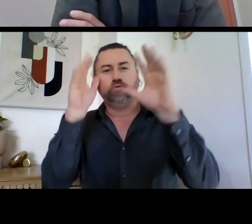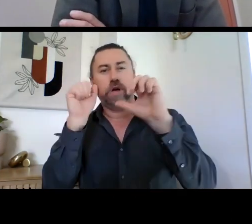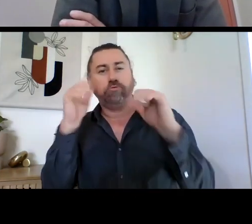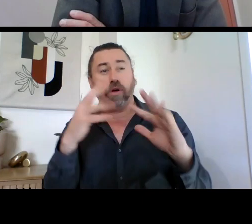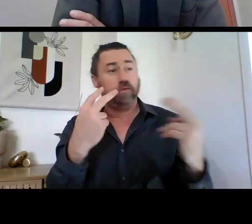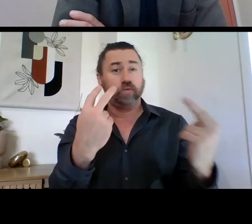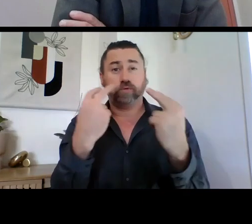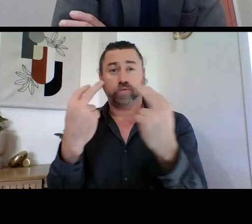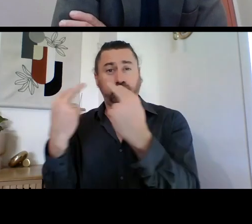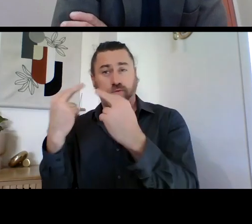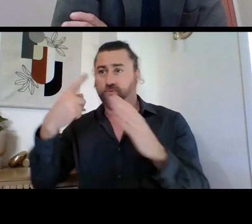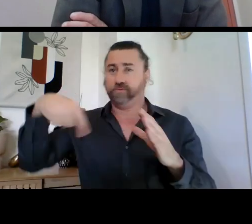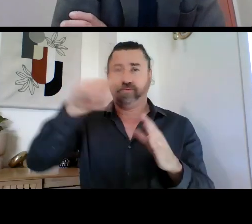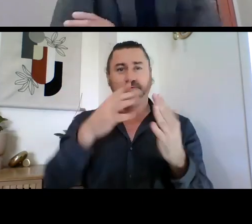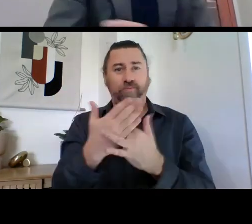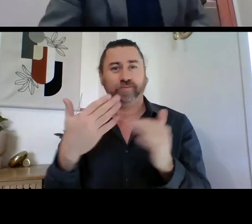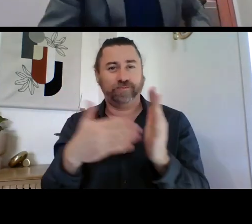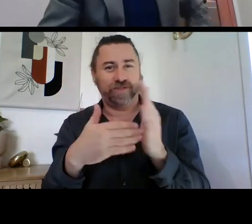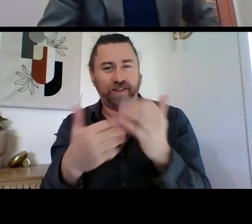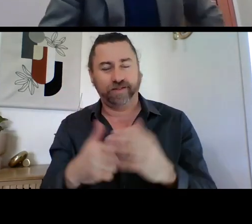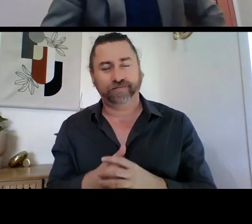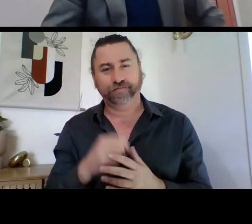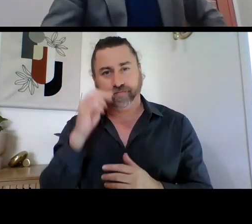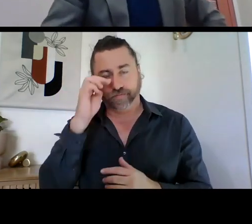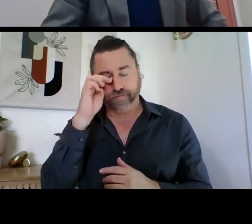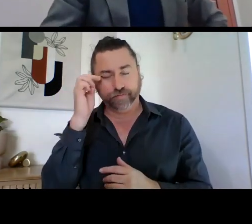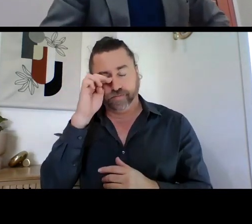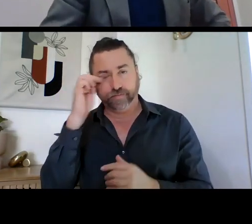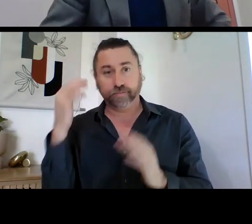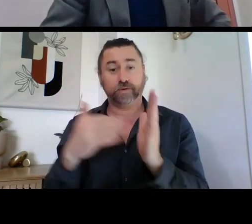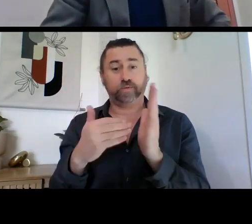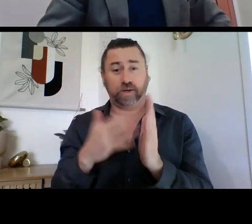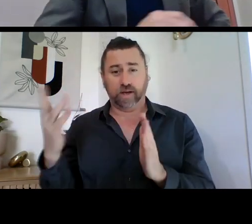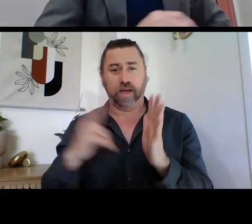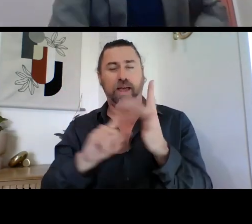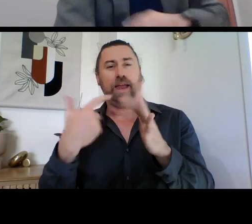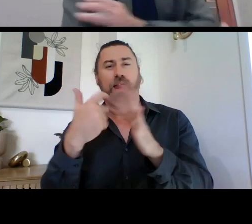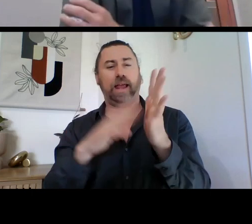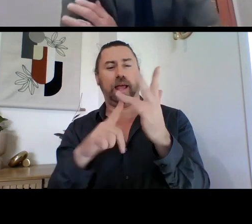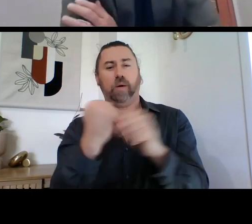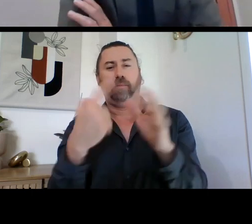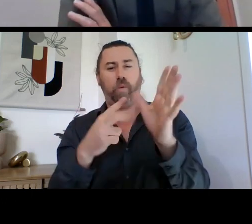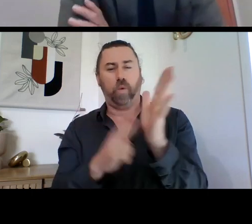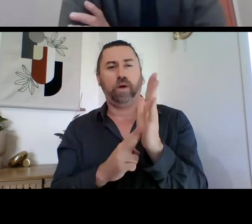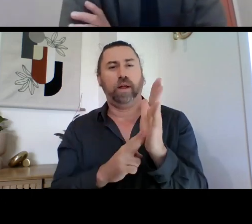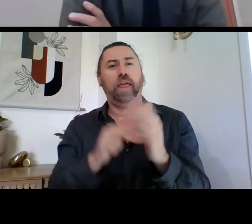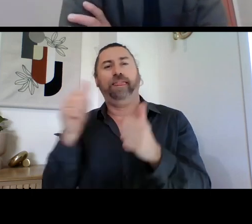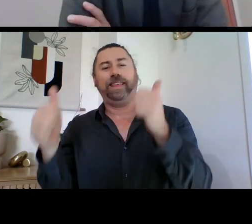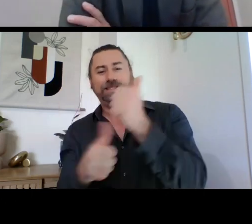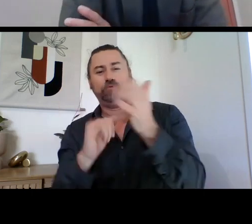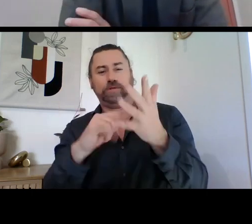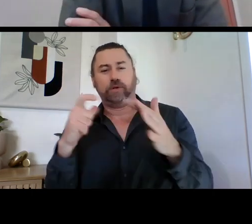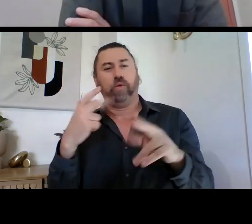Islander peoples who are with us here today. I'm joined today by Nick Morgan, the Assistant Secretary of the Supported